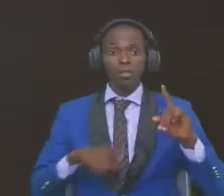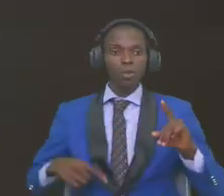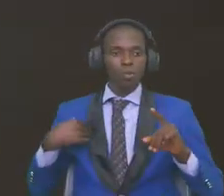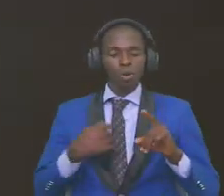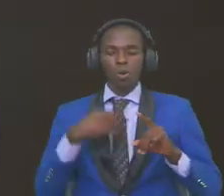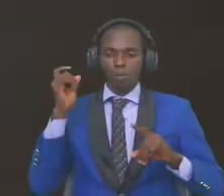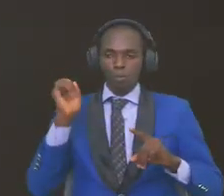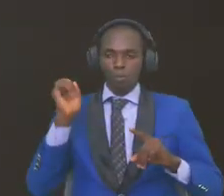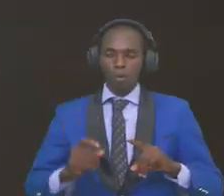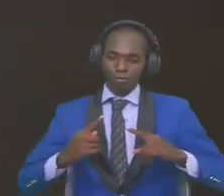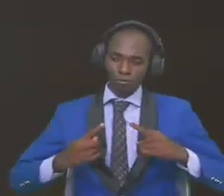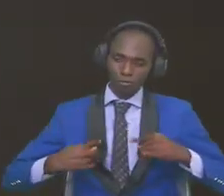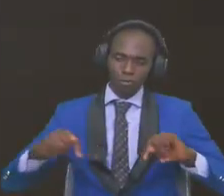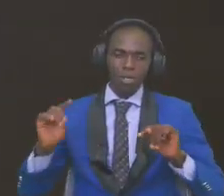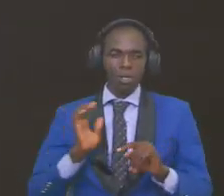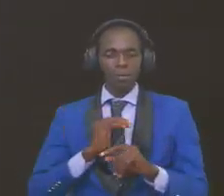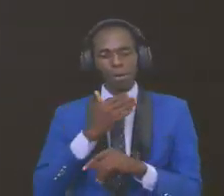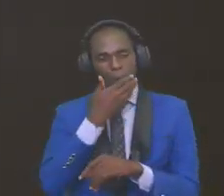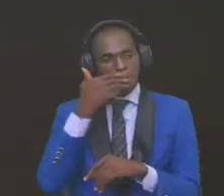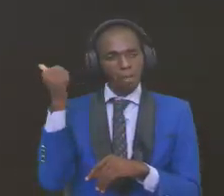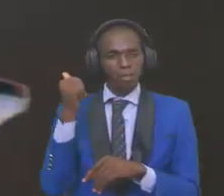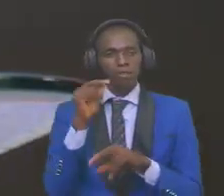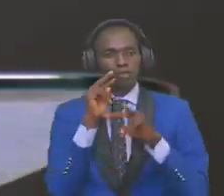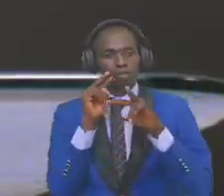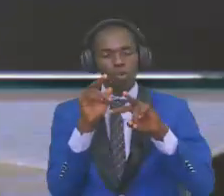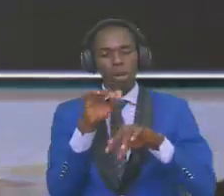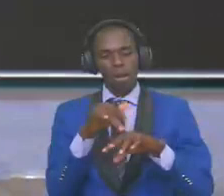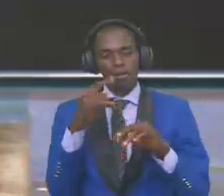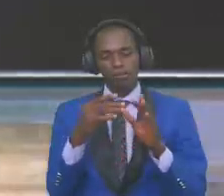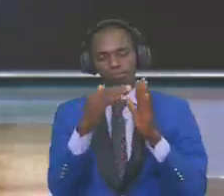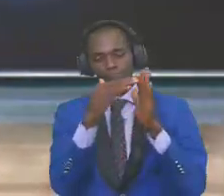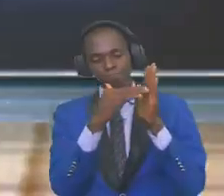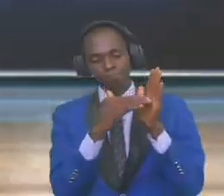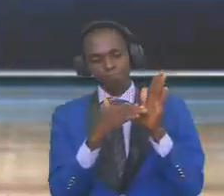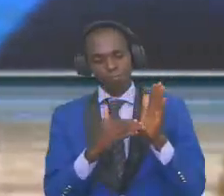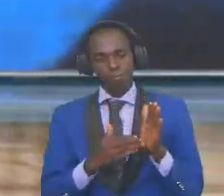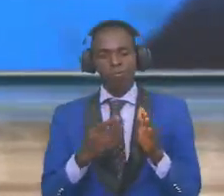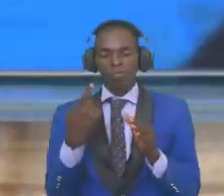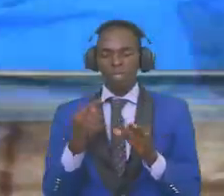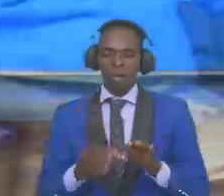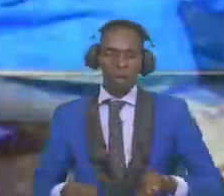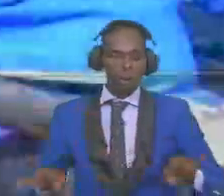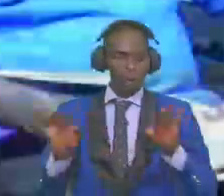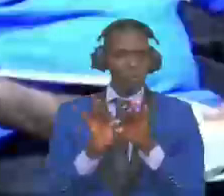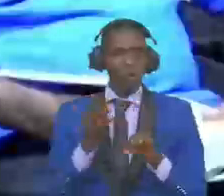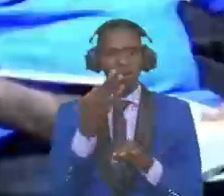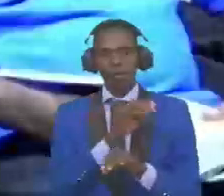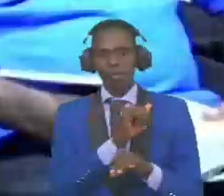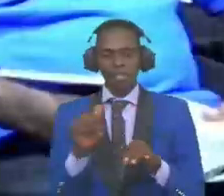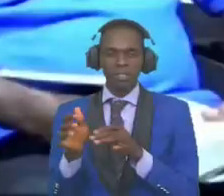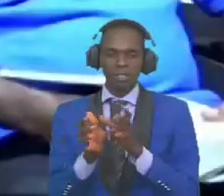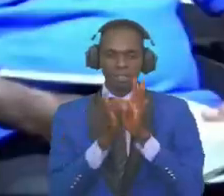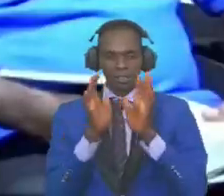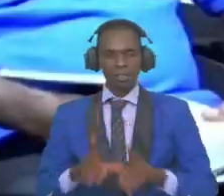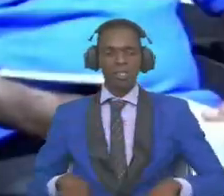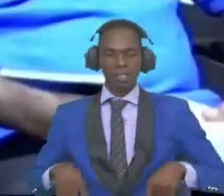the masteries. You look at the details, the essence, the essentials of the Christian life,